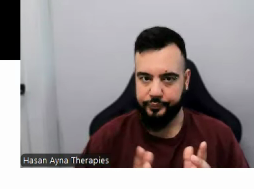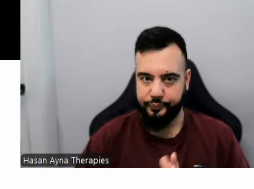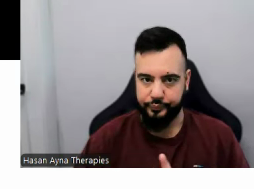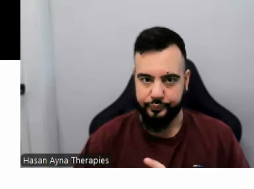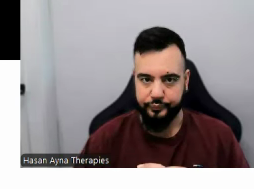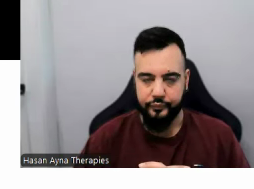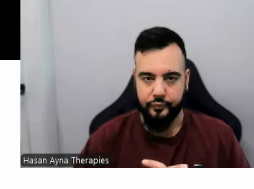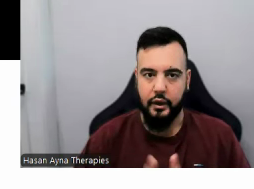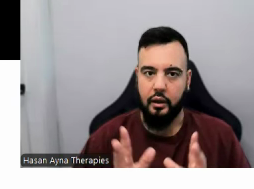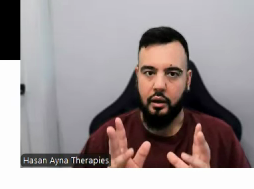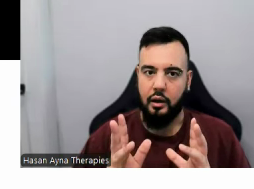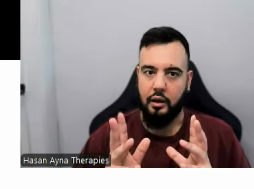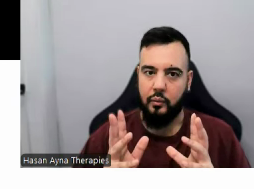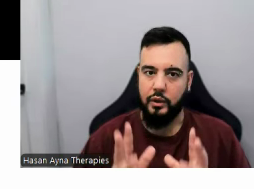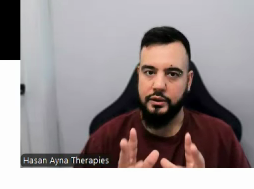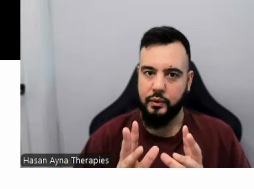characters.